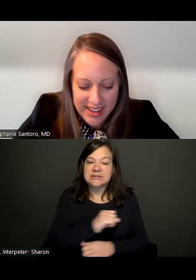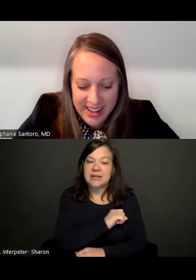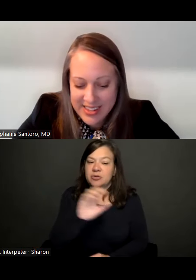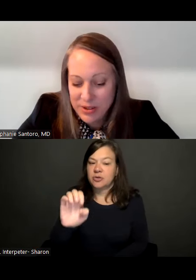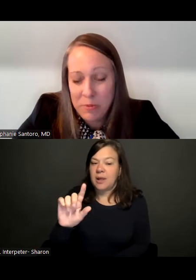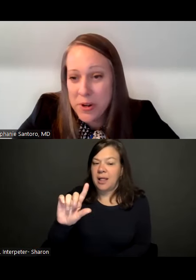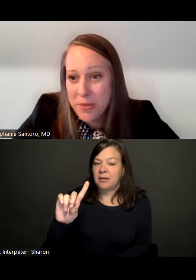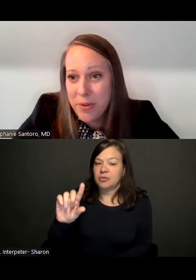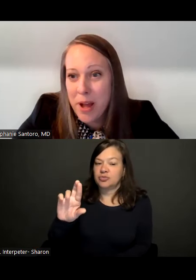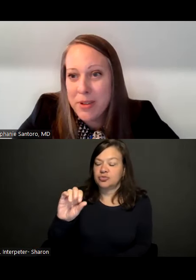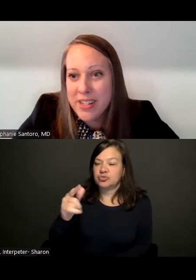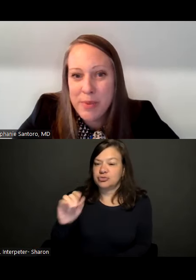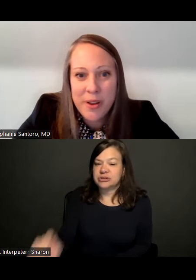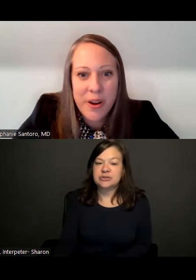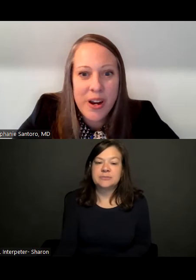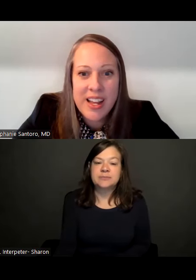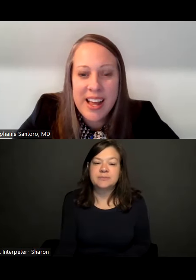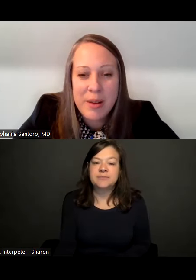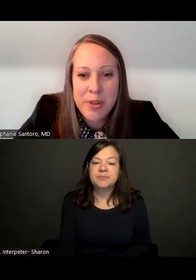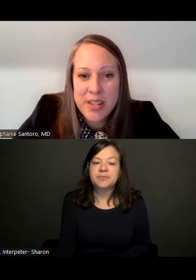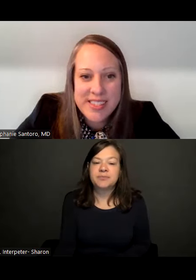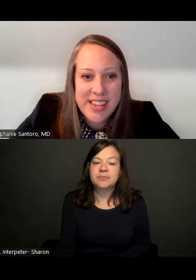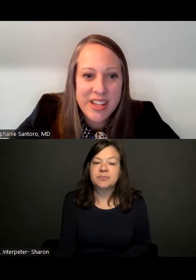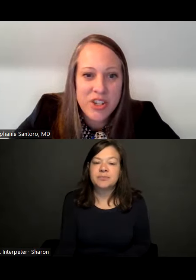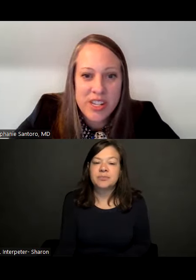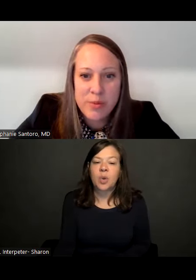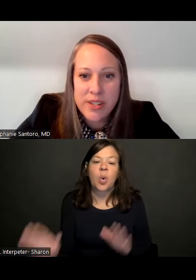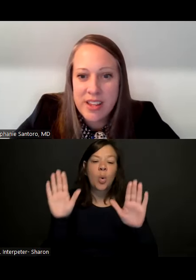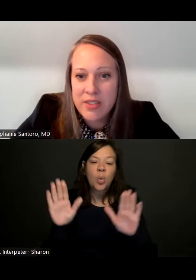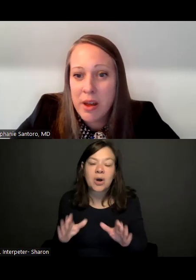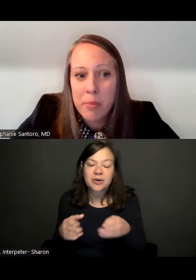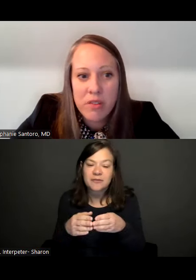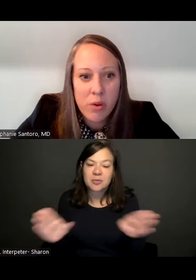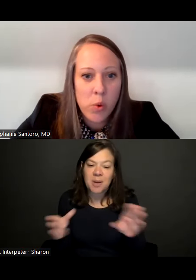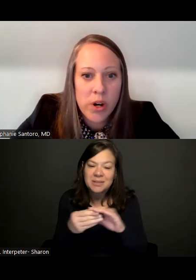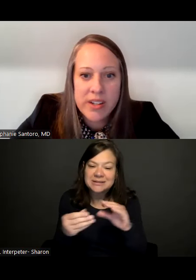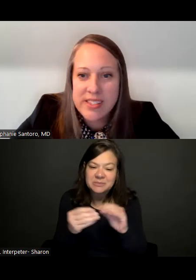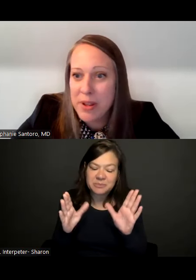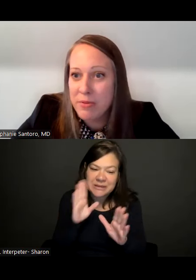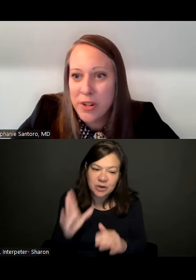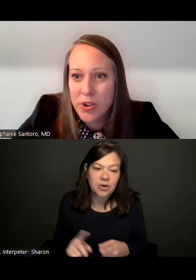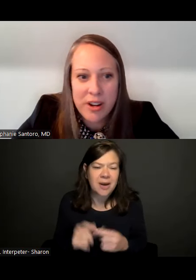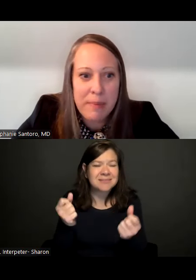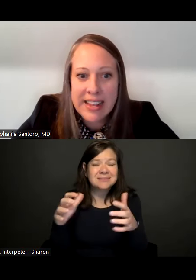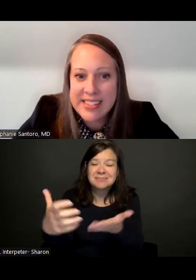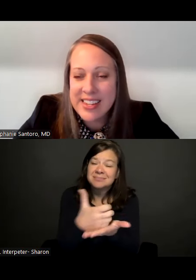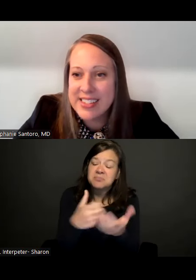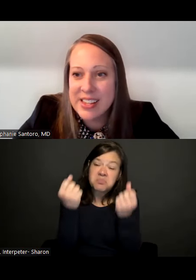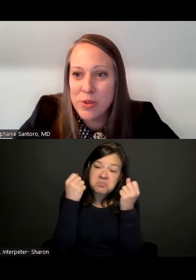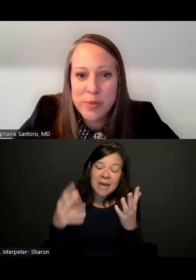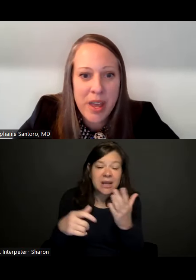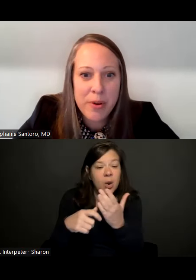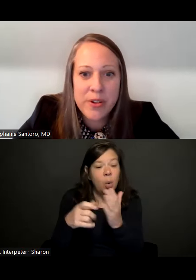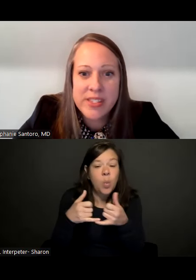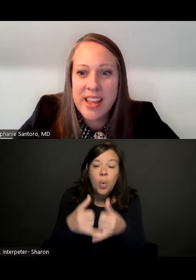She is a wonderful public speaker. You can see that she's received a number of awards and been featured in magazines